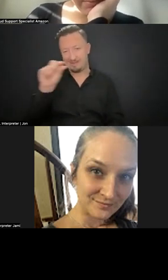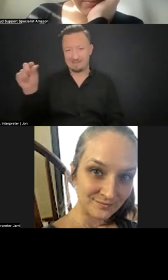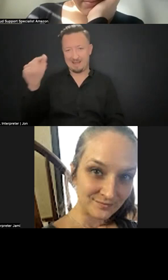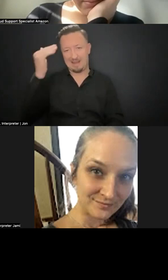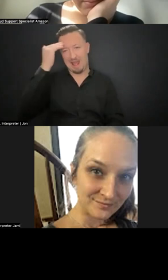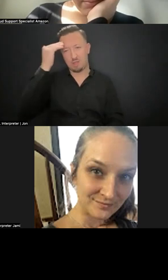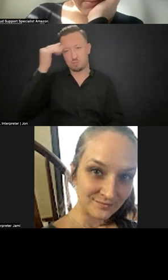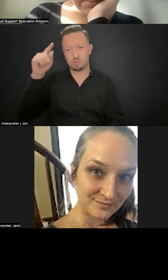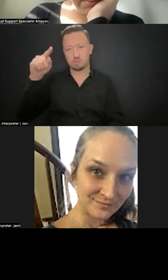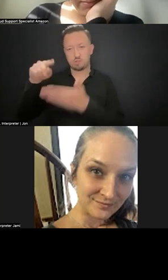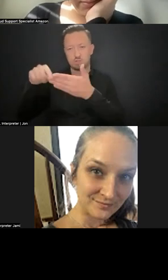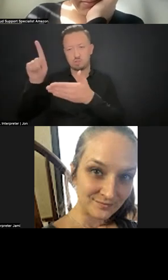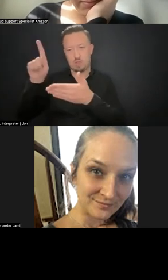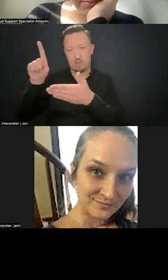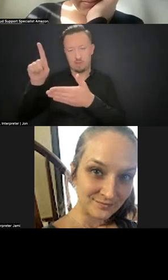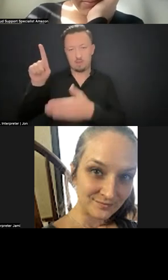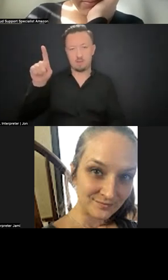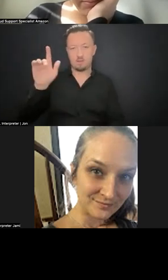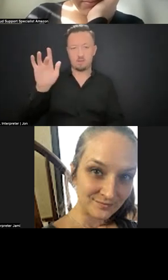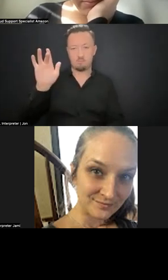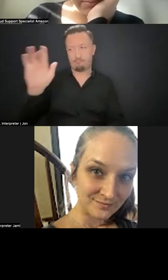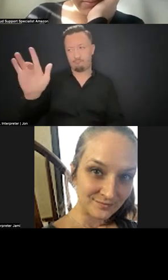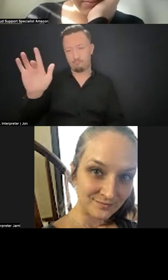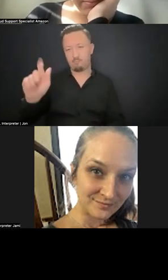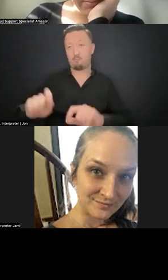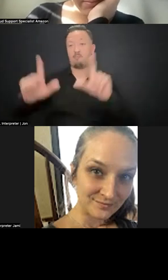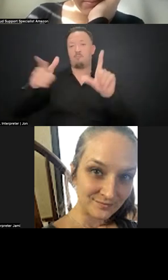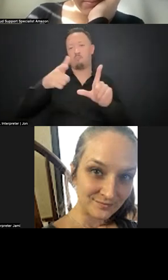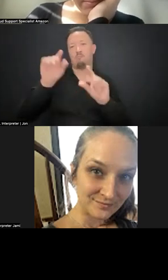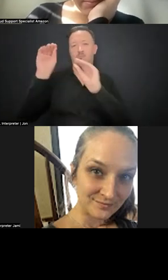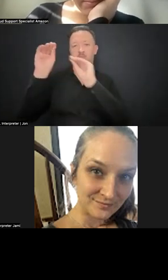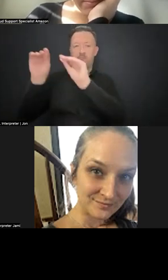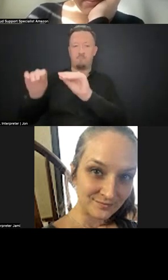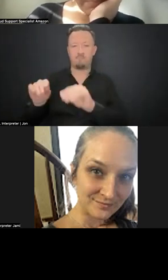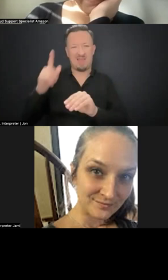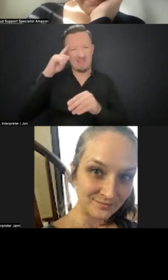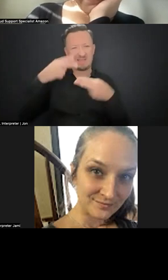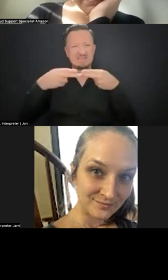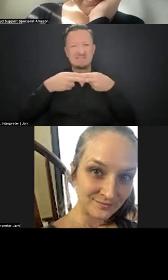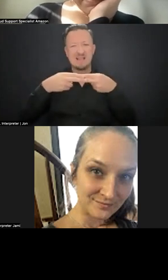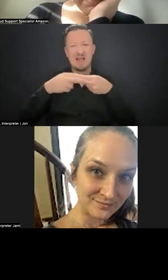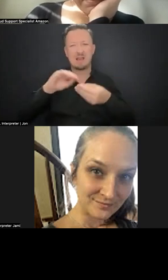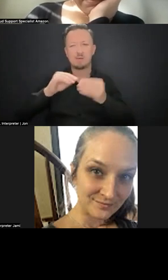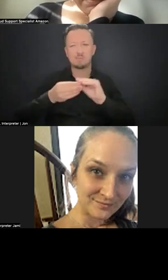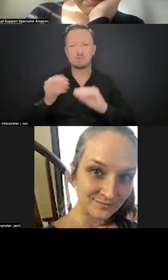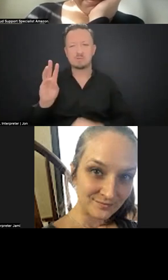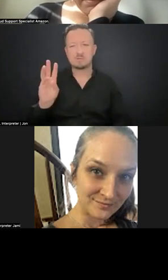scroll through and you should see that. I think slide 6.